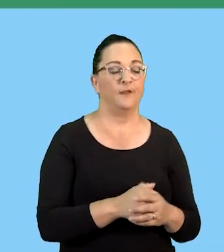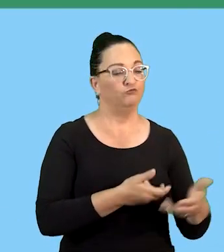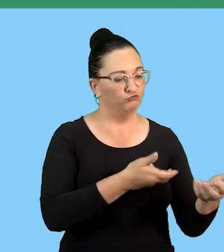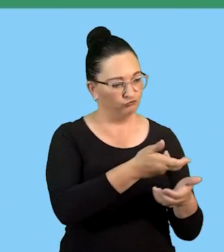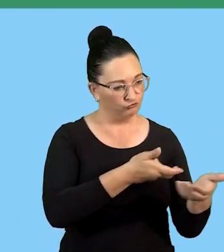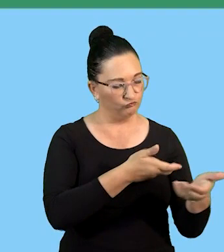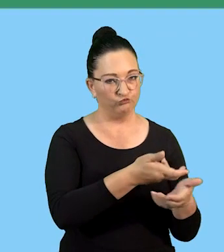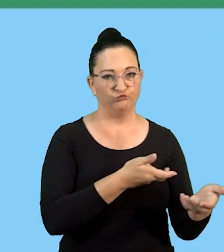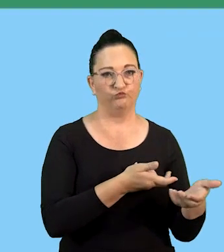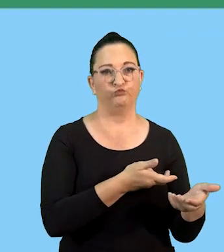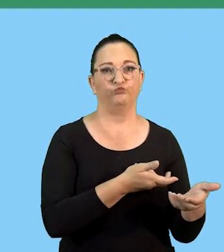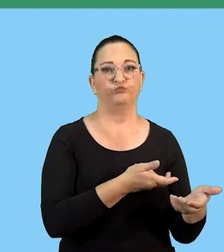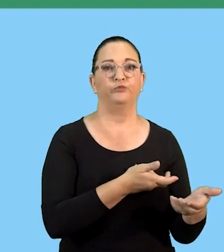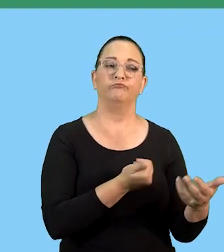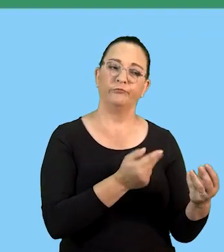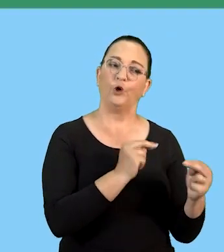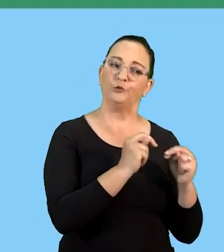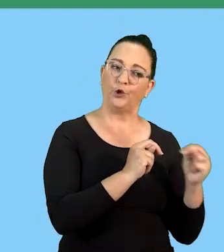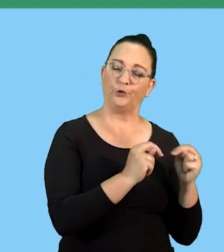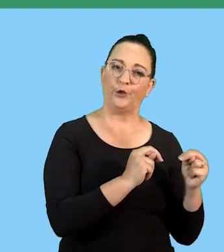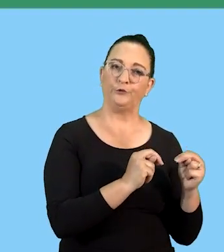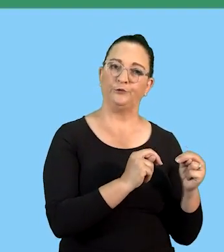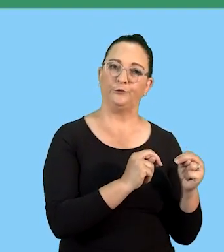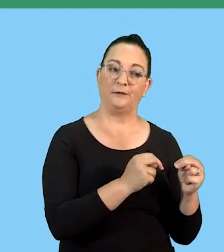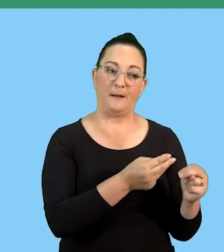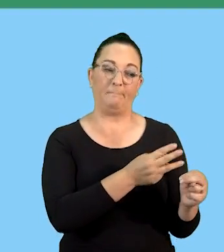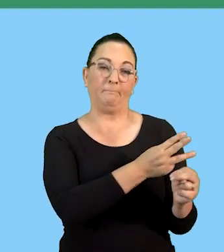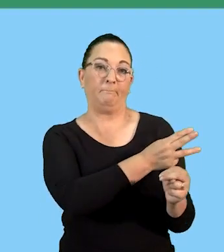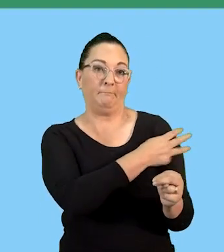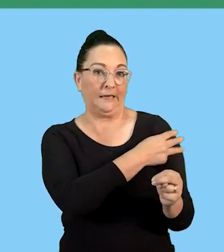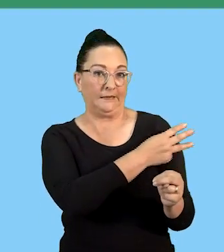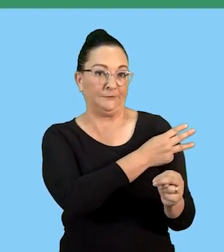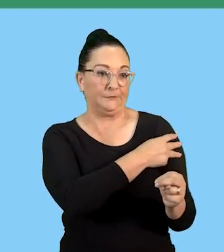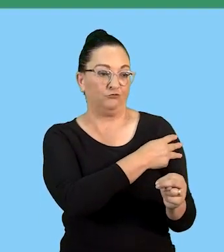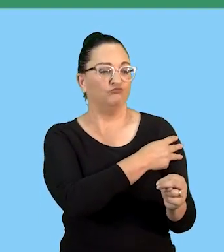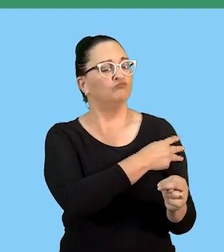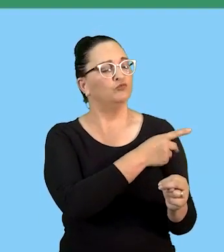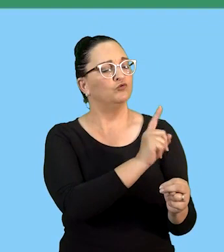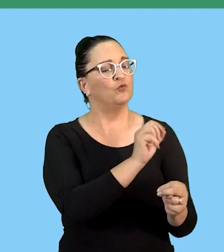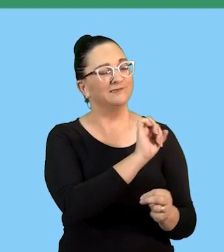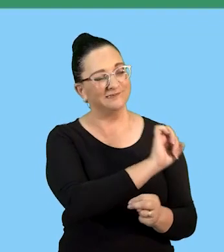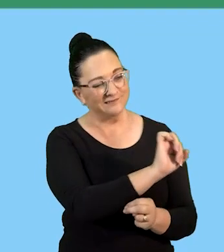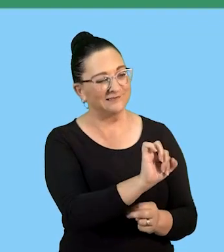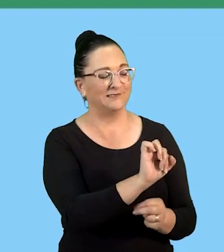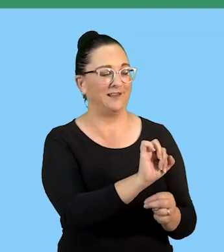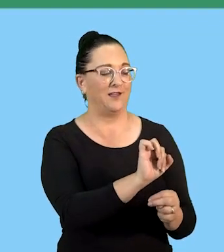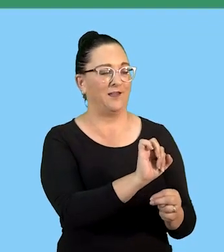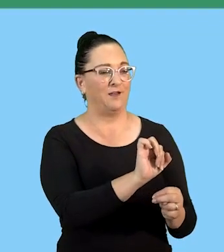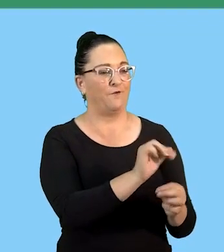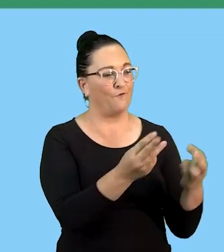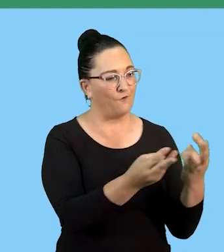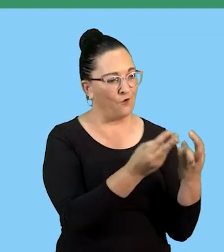consult, very important, to consult and negotiate with the management about the matters concerning